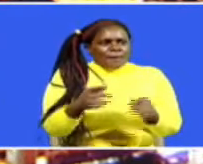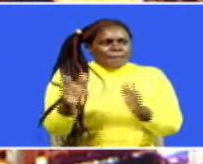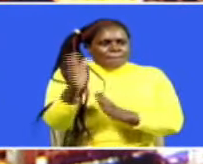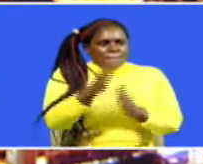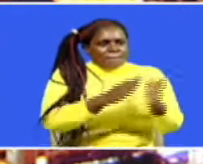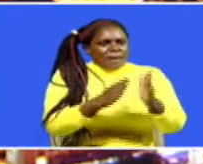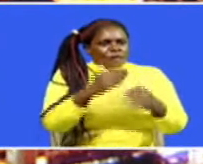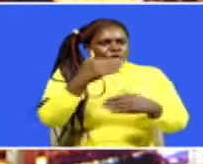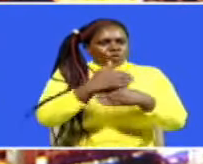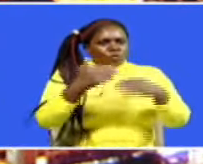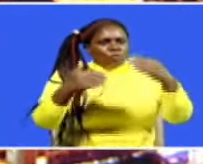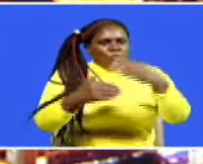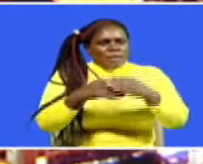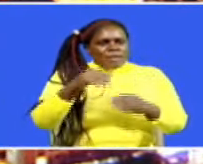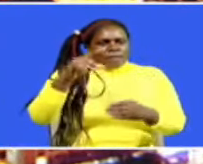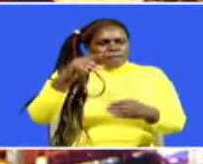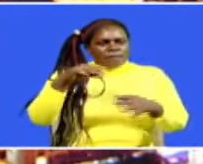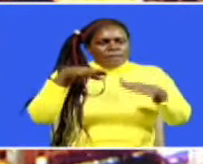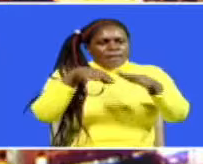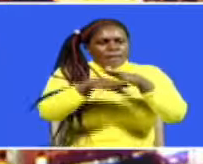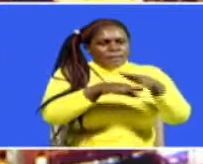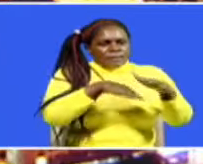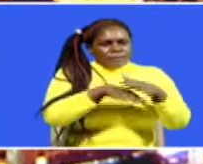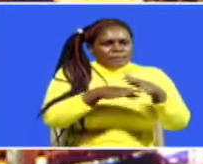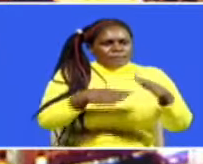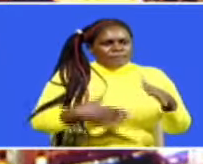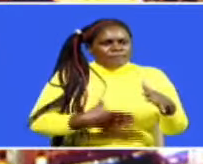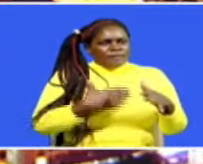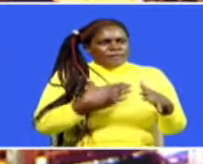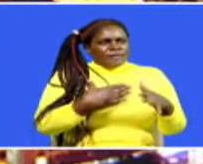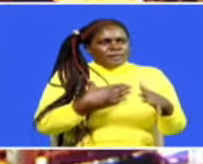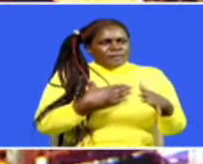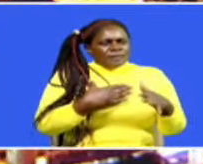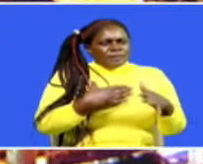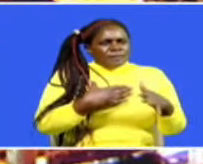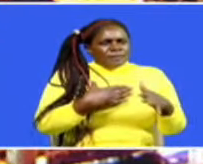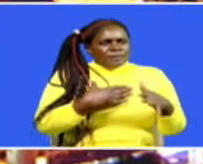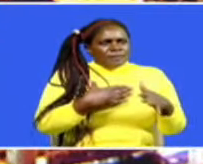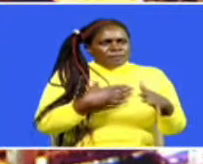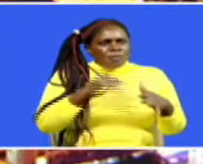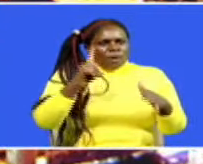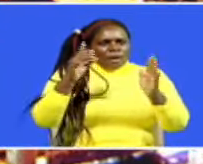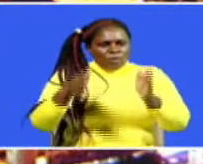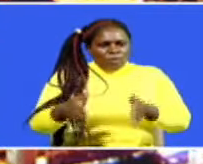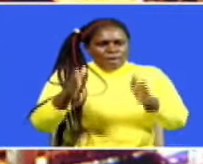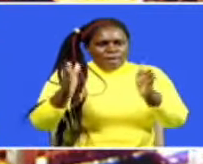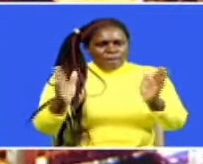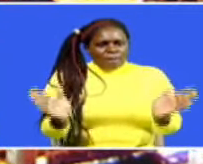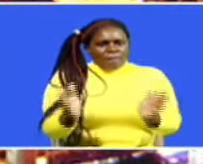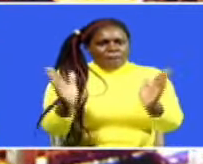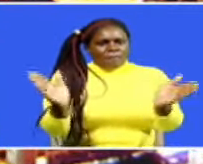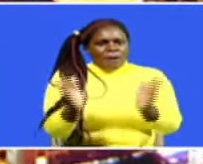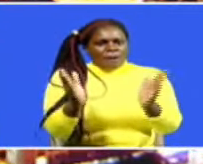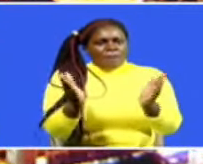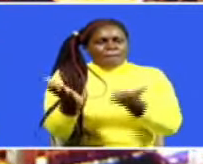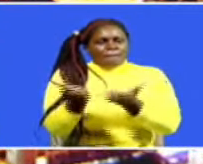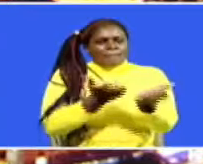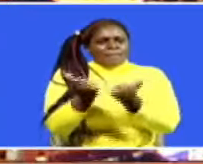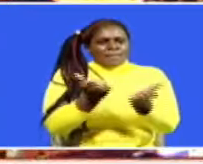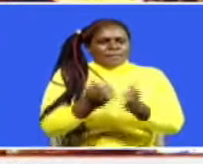to give visa-free access to visitors from any African country as one way of promoting integration and